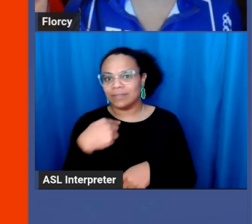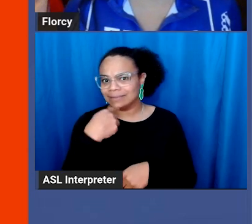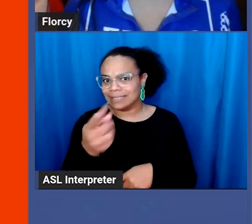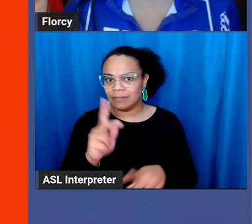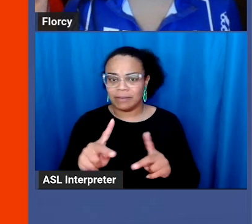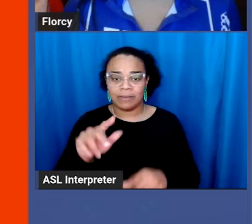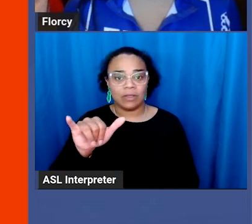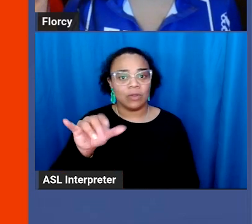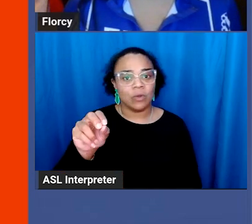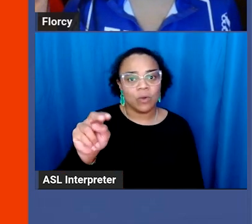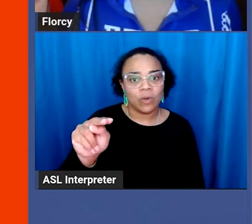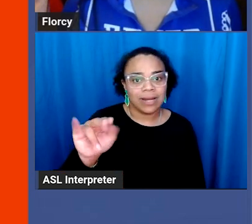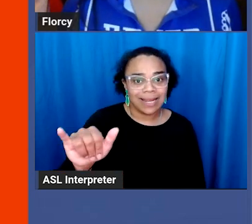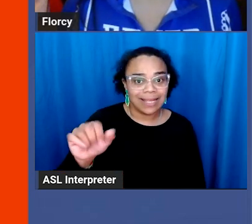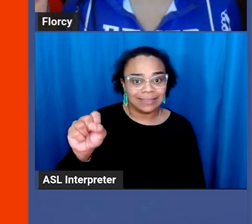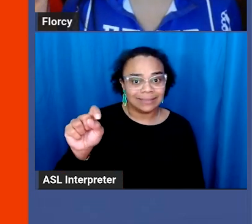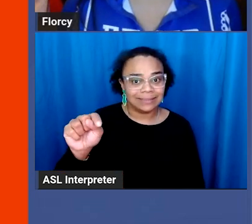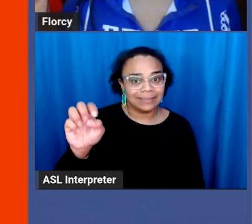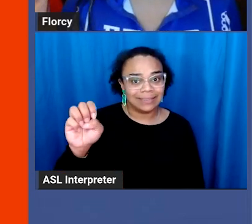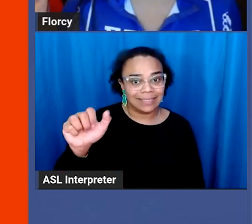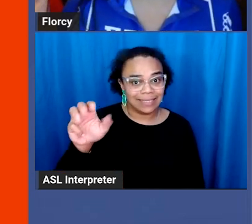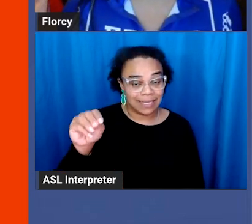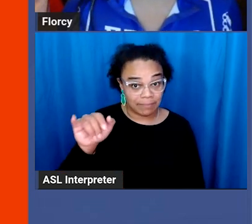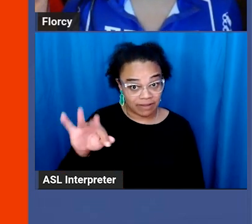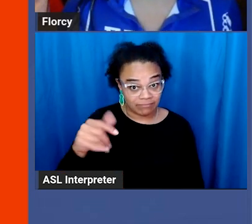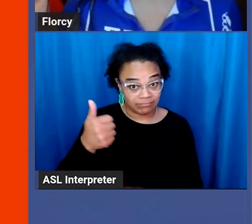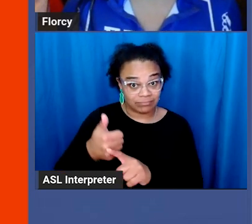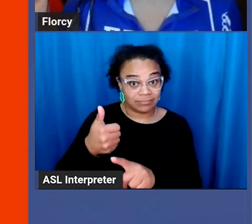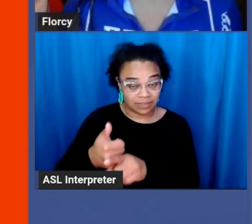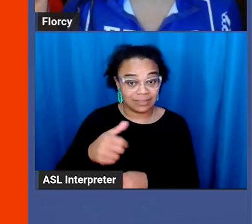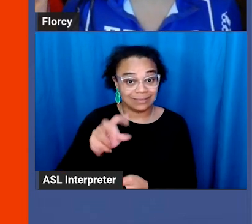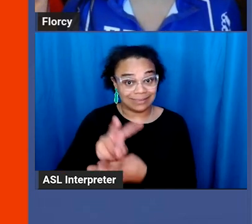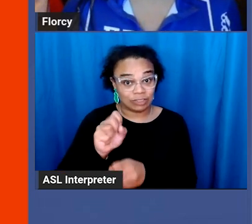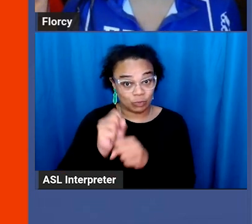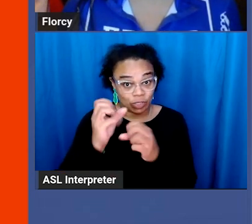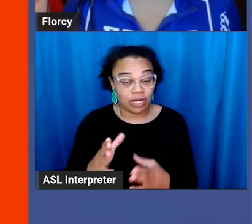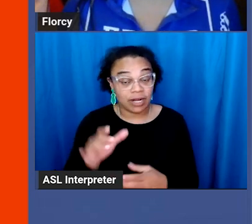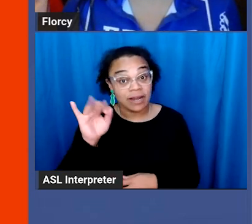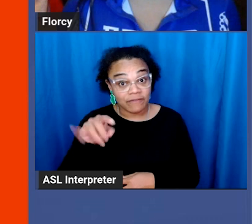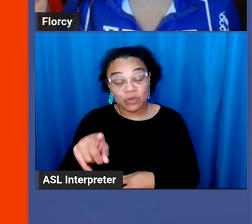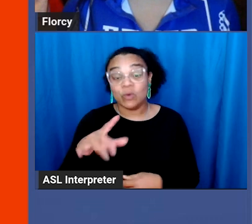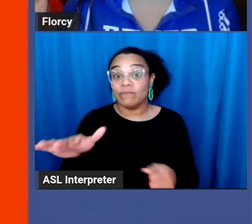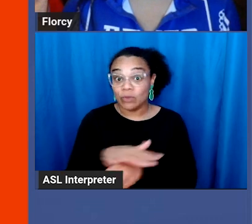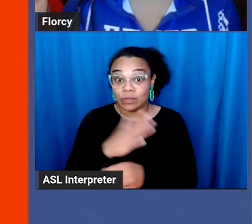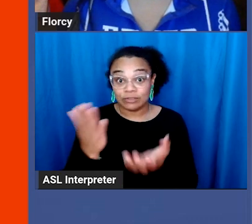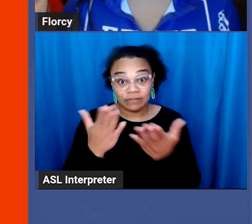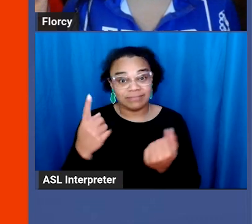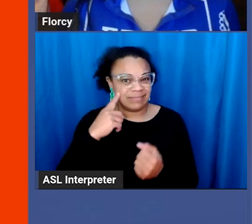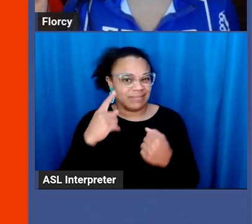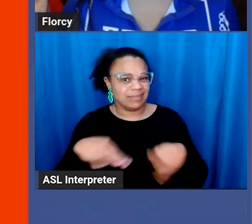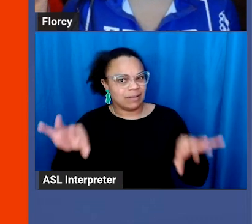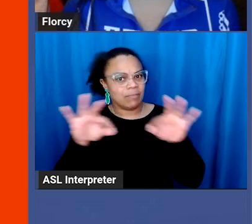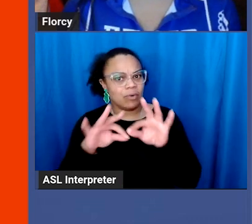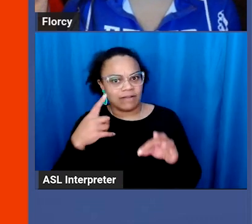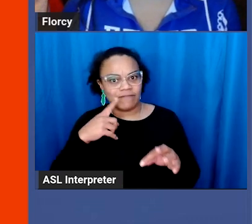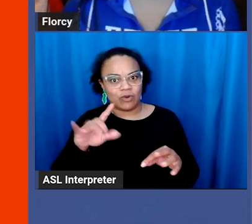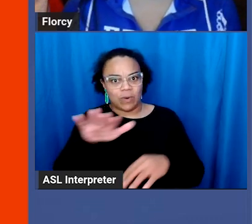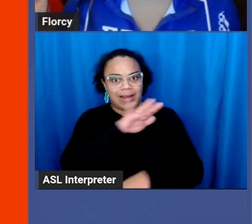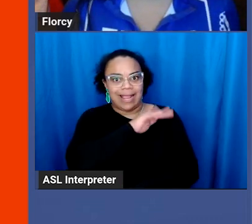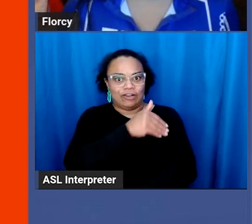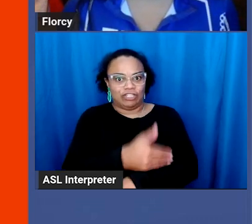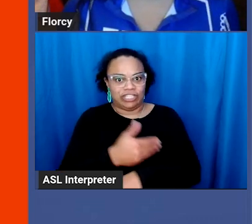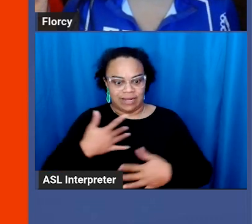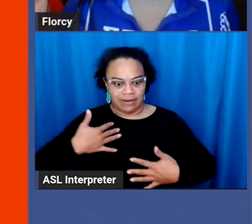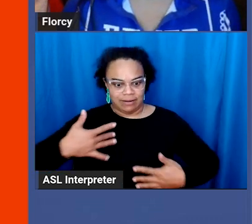you are a sex worker and you are very much full service, like I think it's very important to like energetically like and